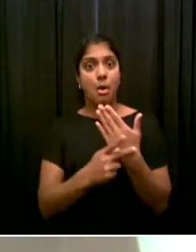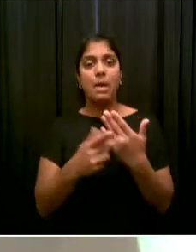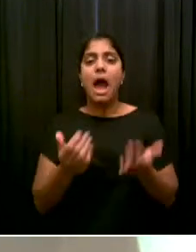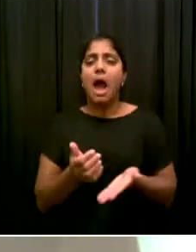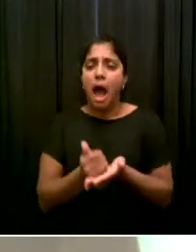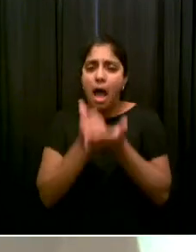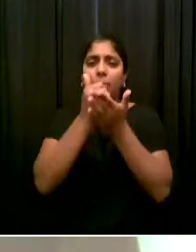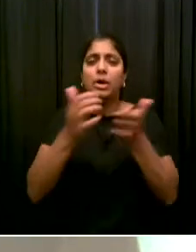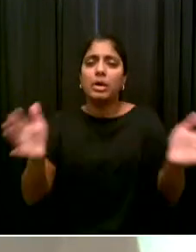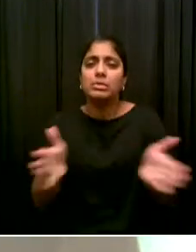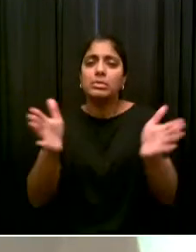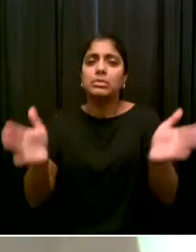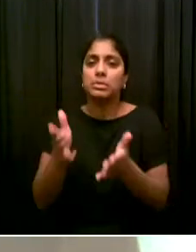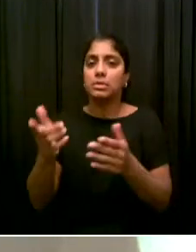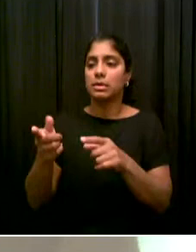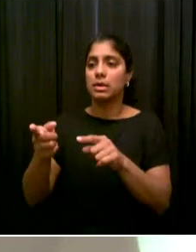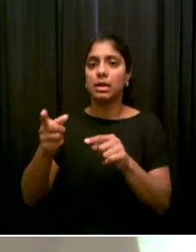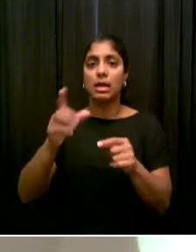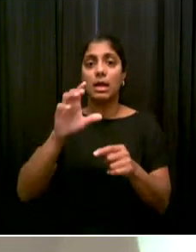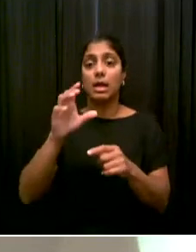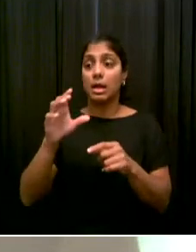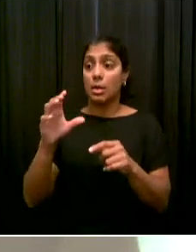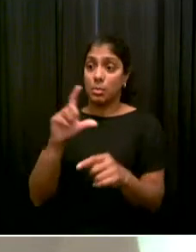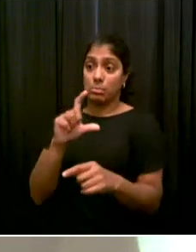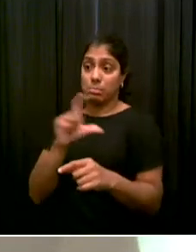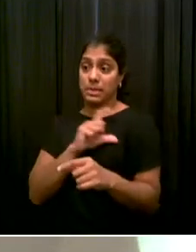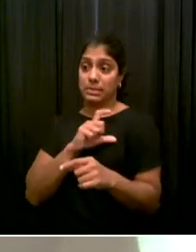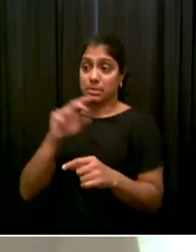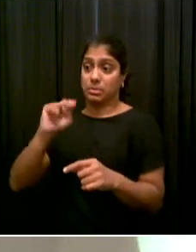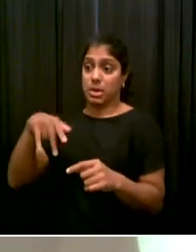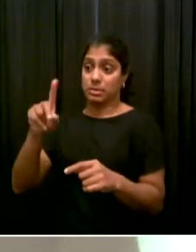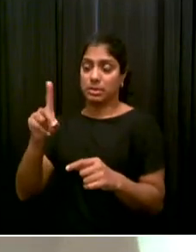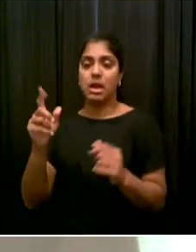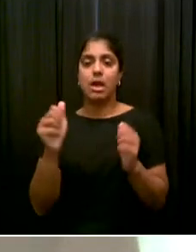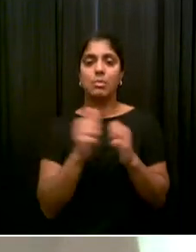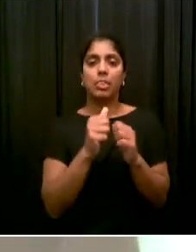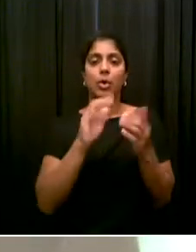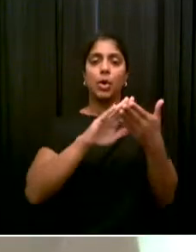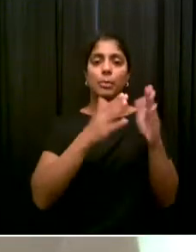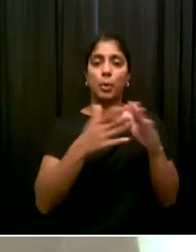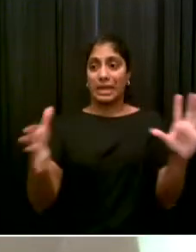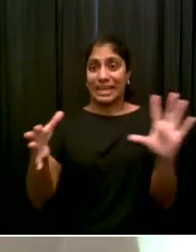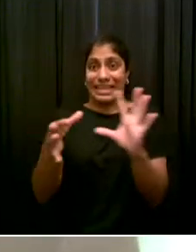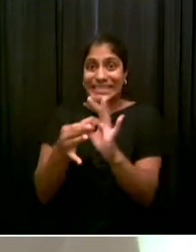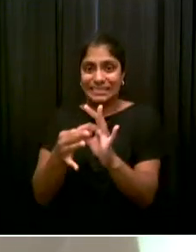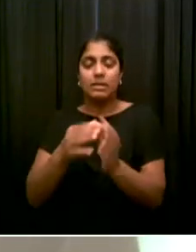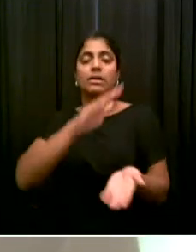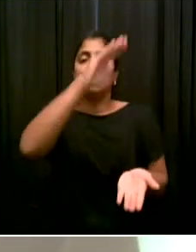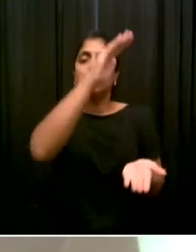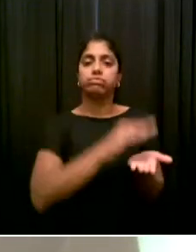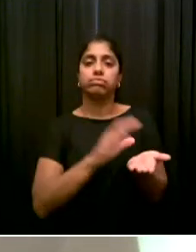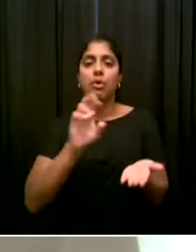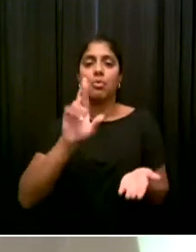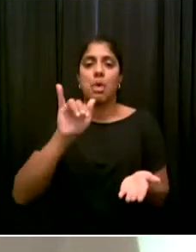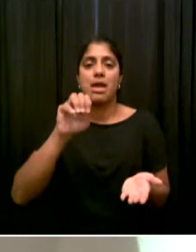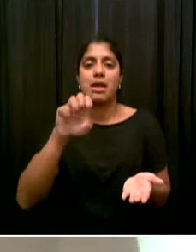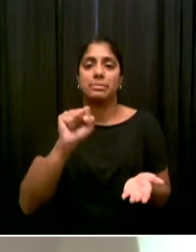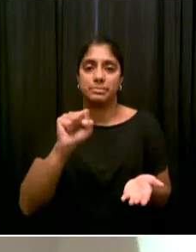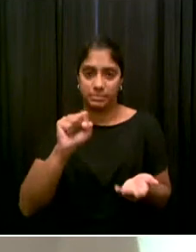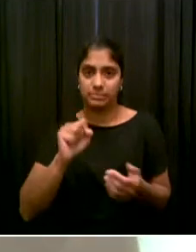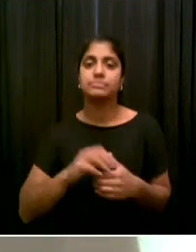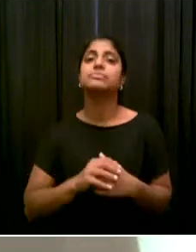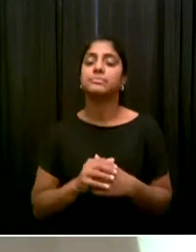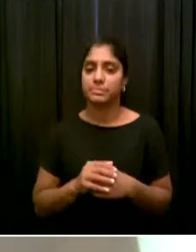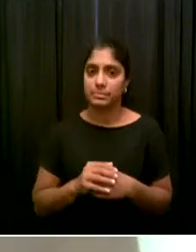for New York City school students. This has been a disruptive academic year, which is where NYPD Kids First